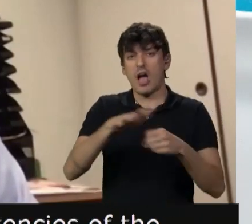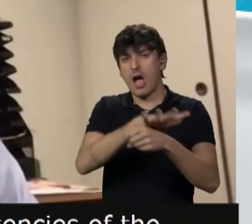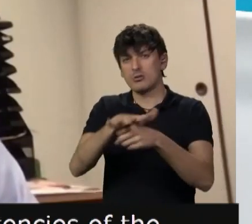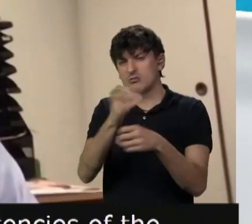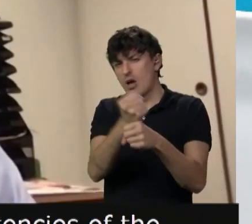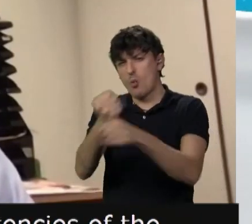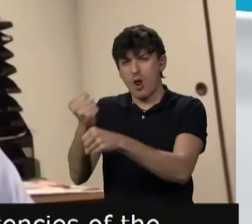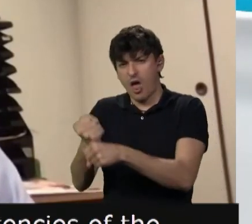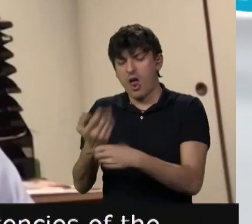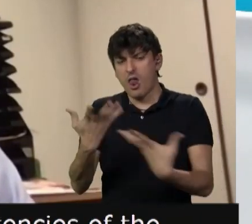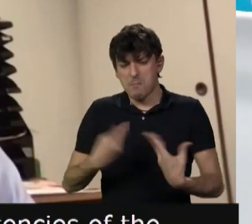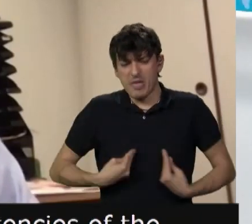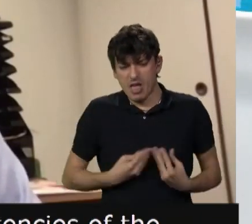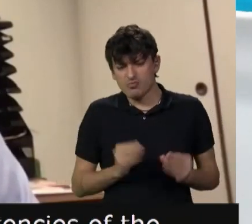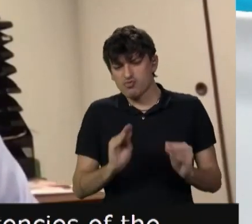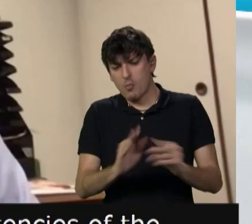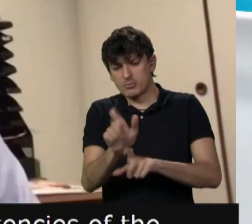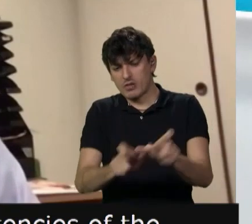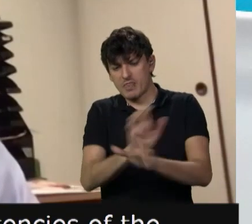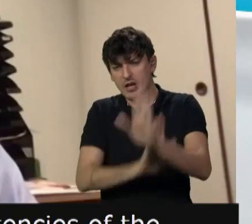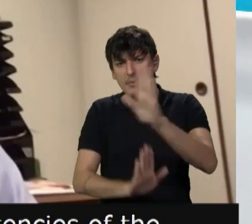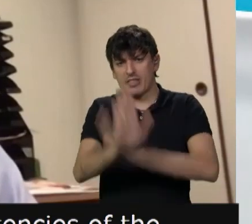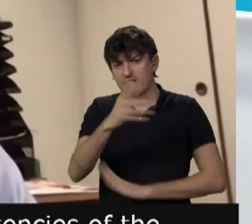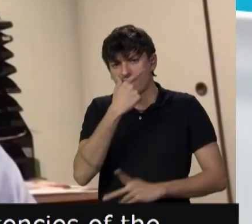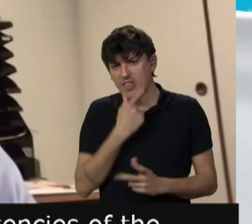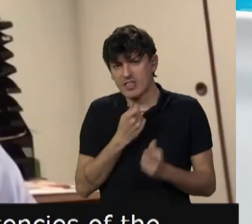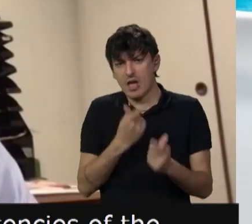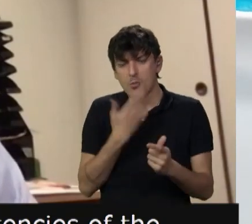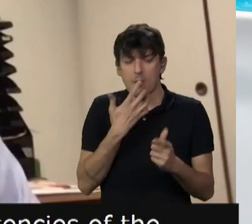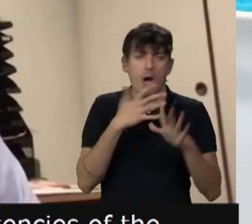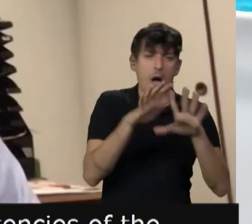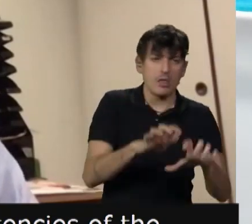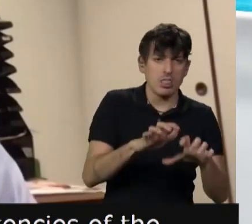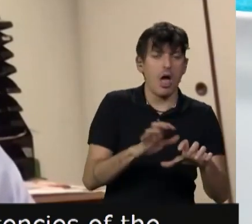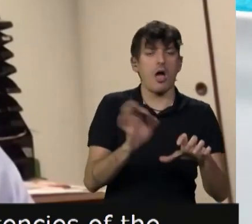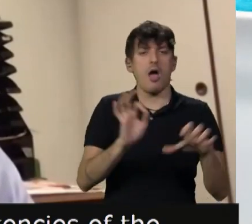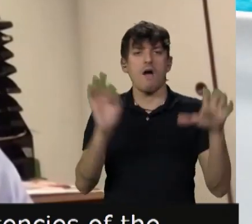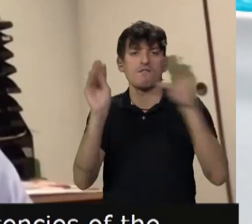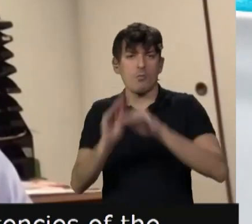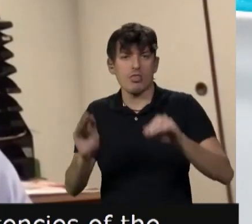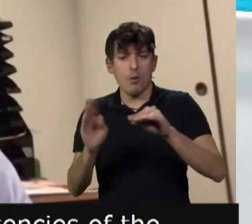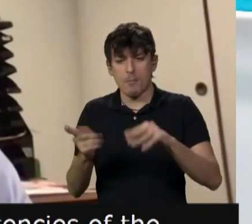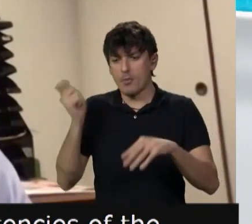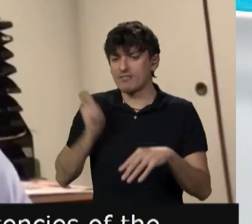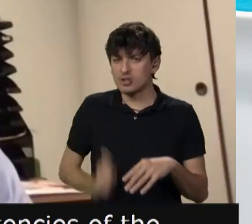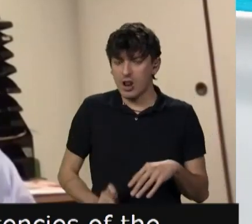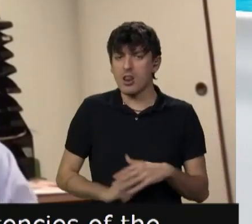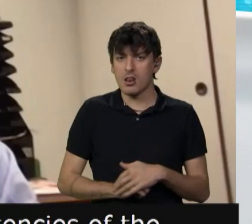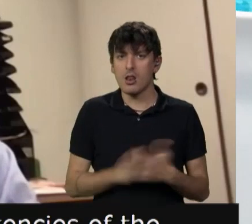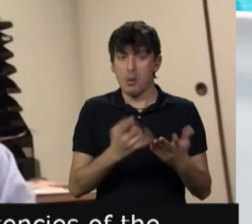accessibility in different spheres of action in labor, entertainment, and so